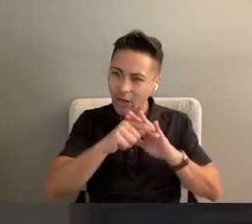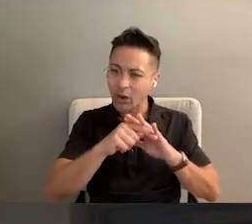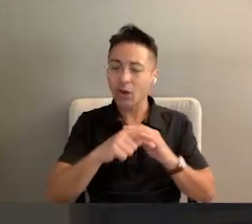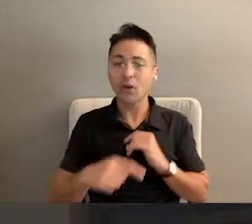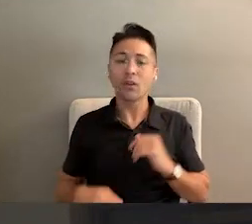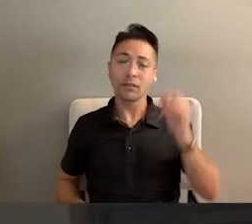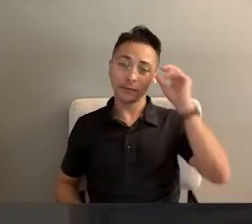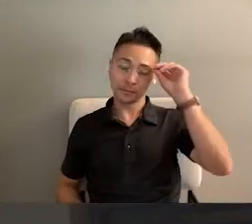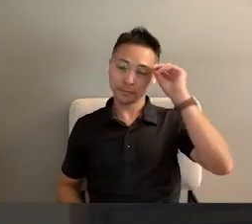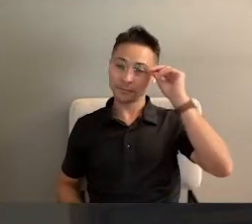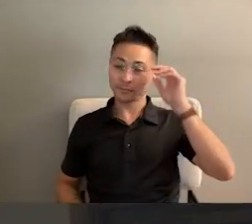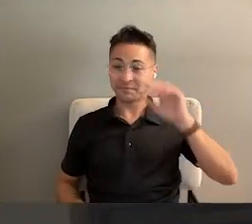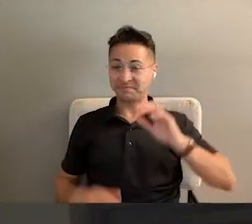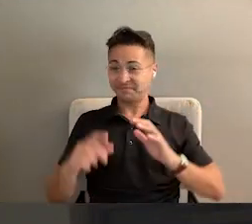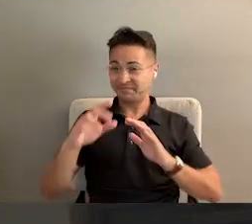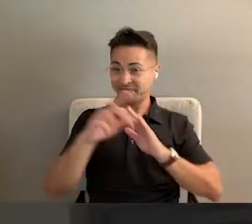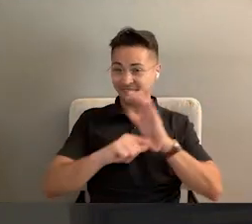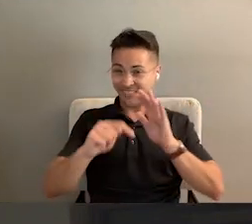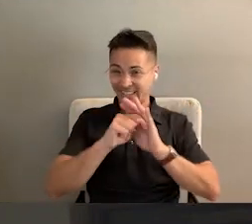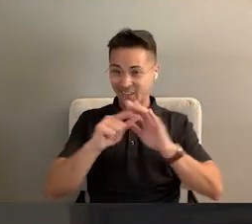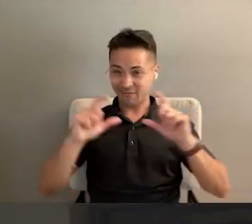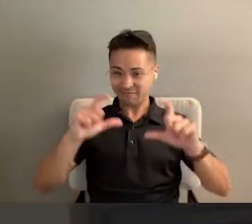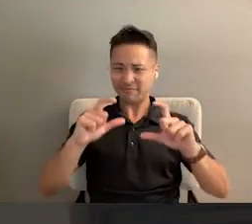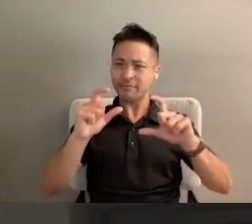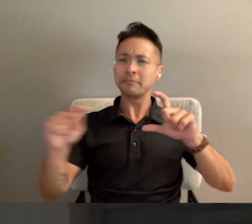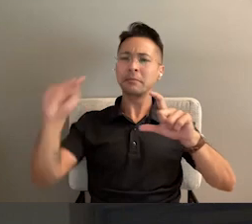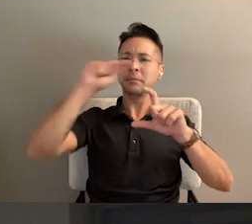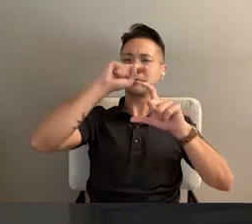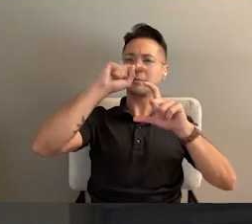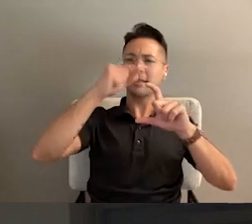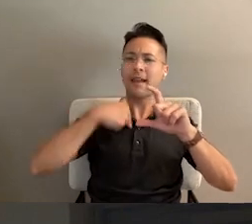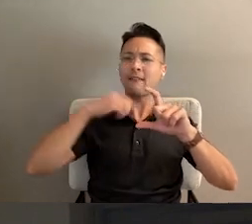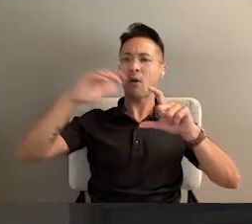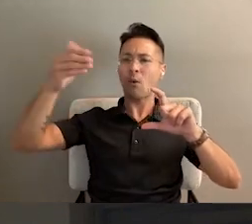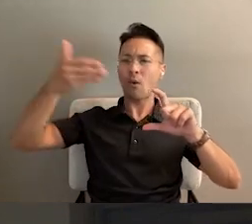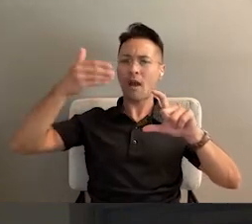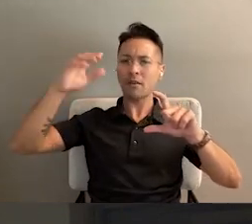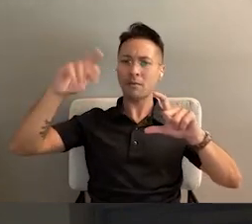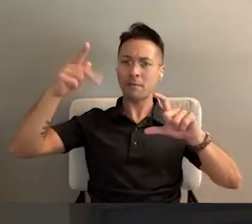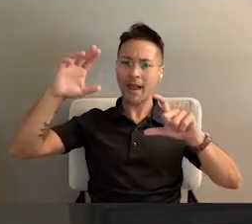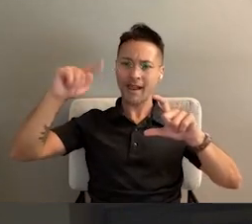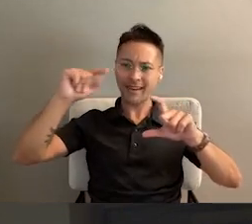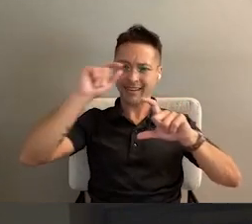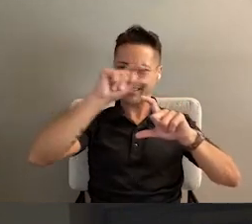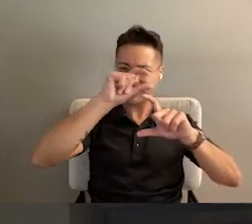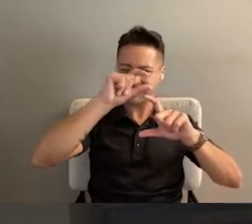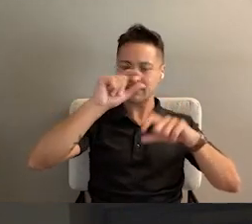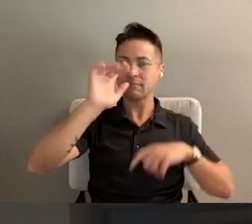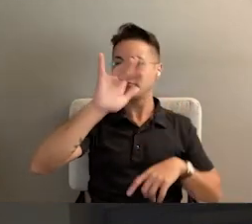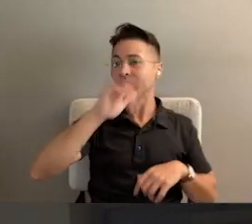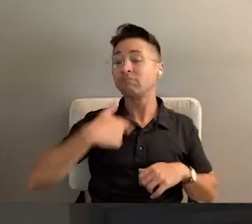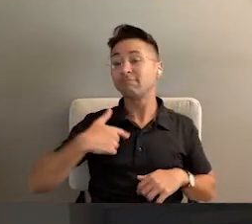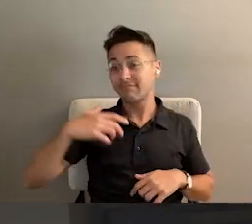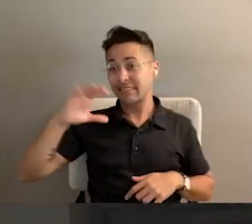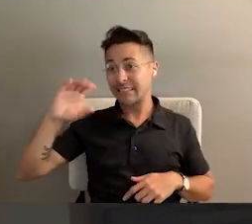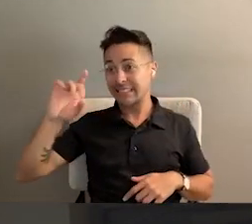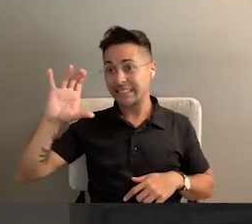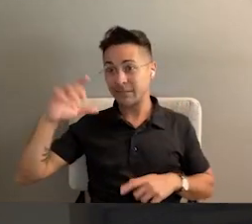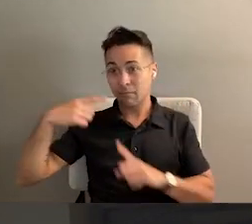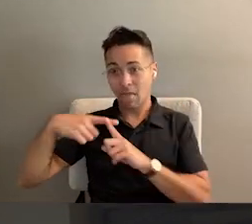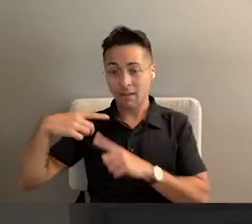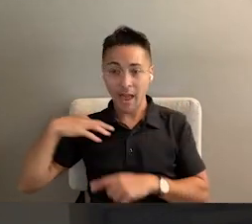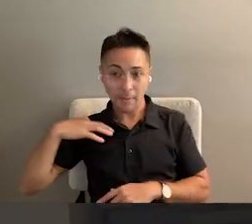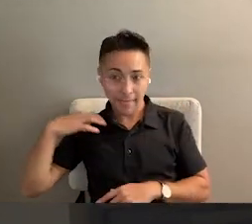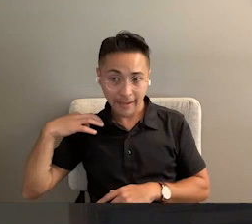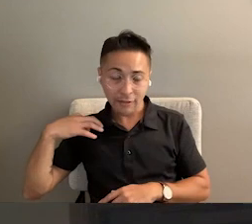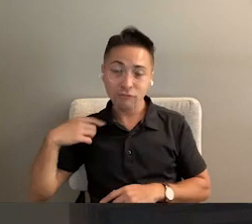I said it was a video? If you were on our website, it goes to the video. Just above that video, there is a welcome packet. That is the